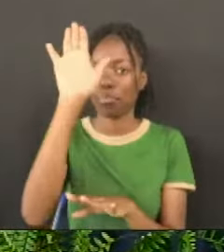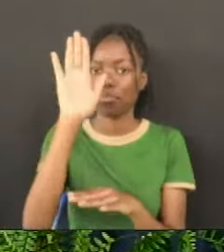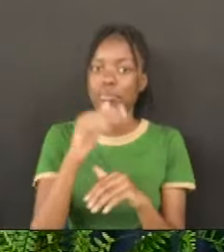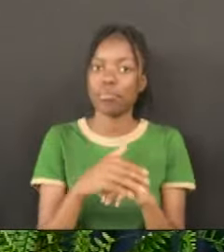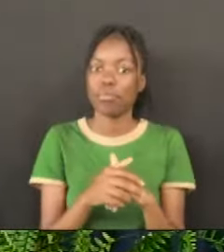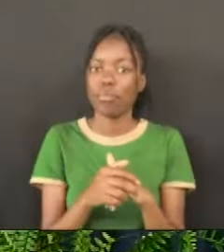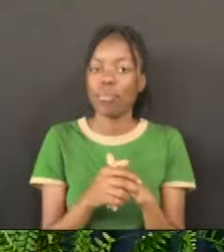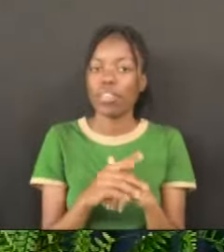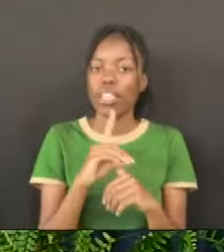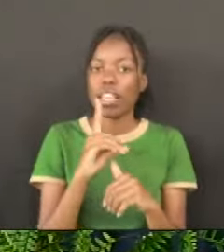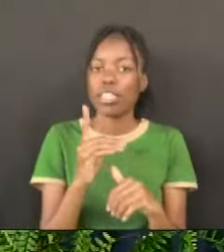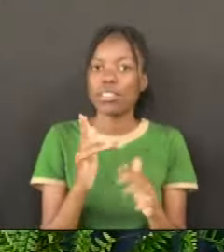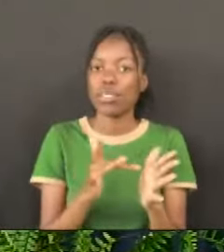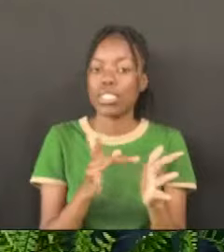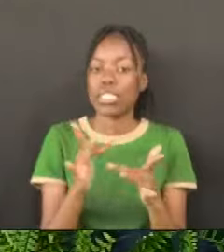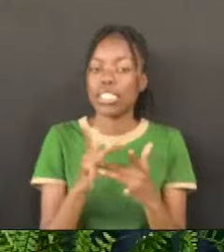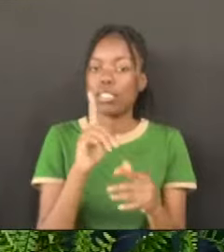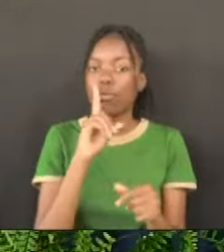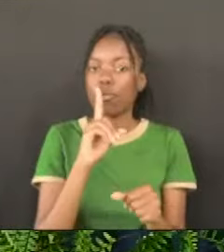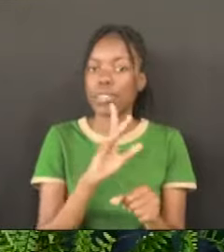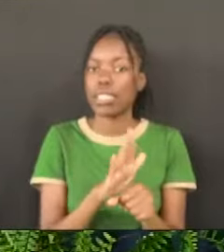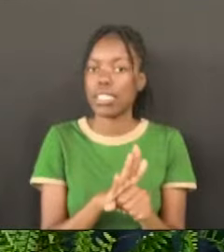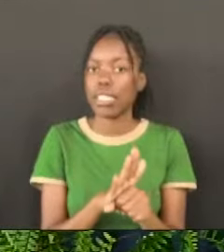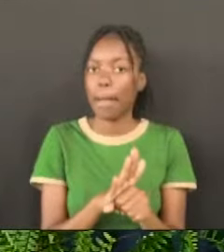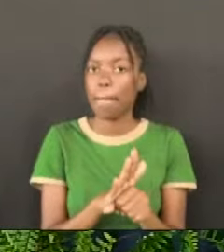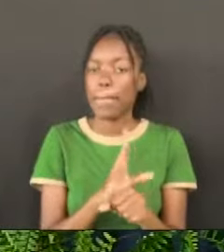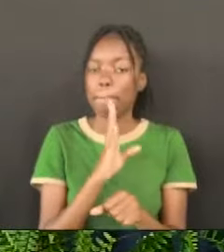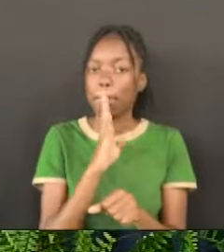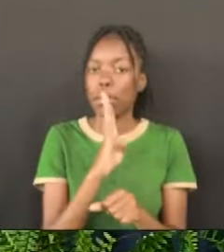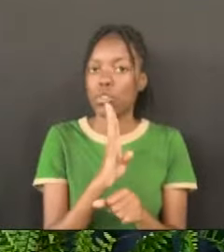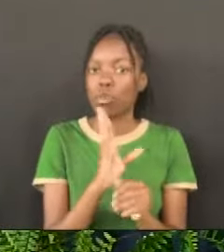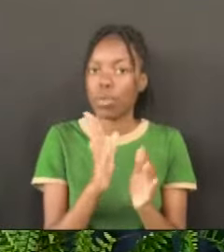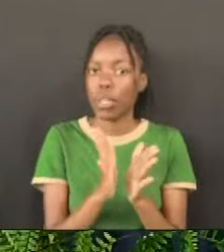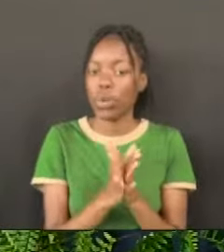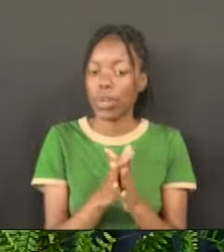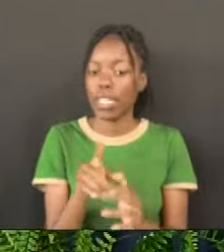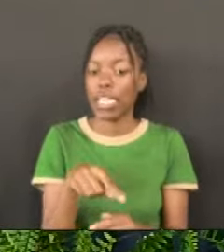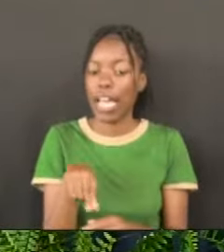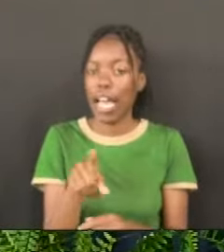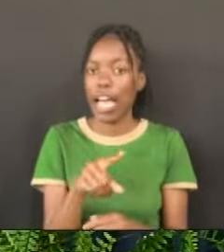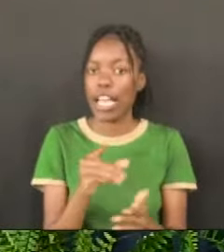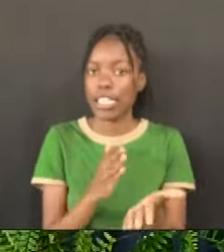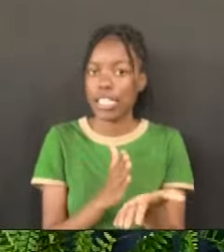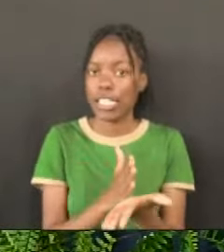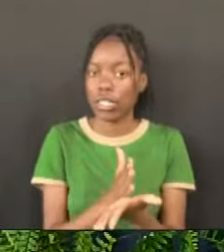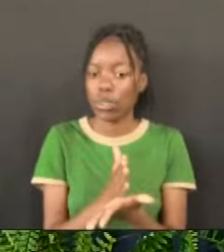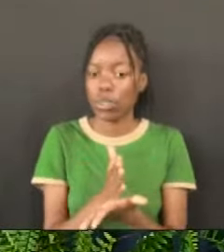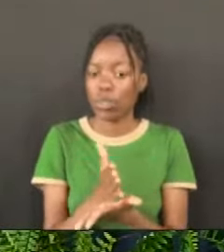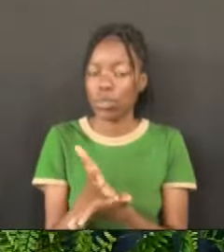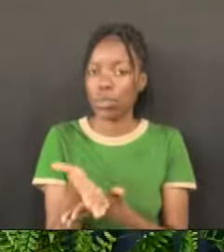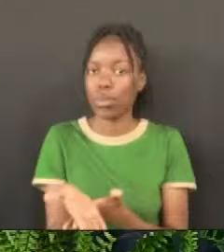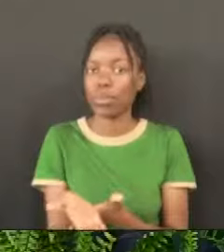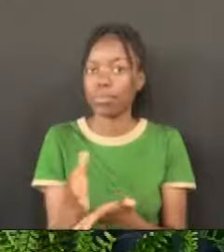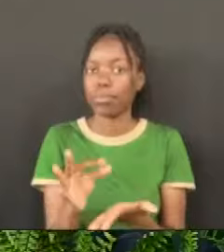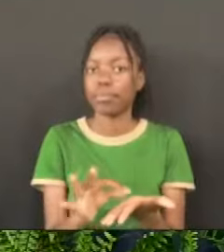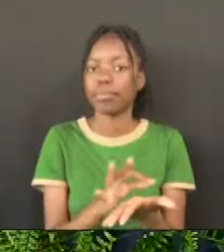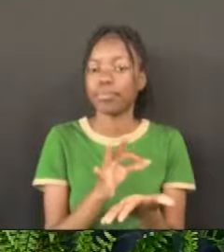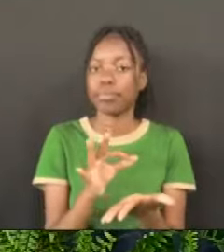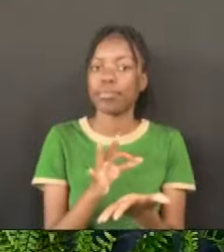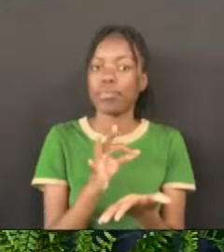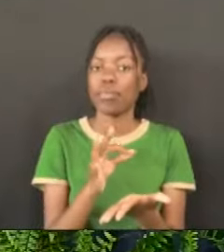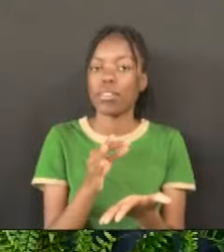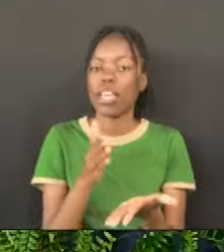so Jesus promises to be with us through the Spirit. Through the